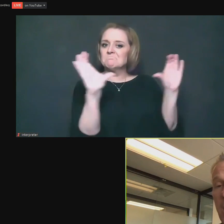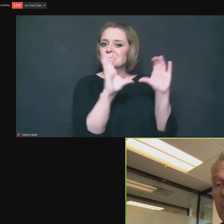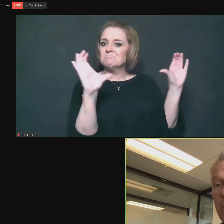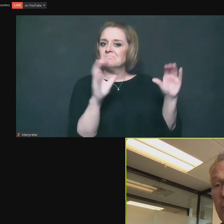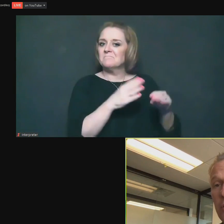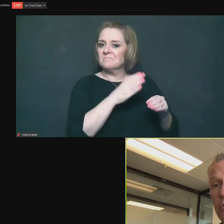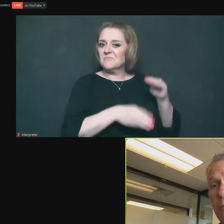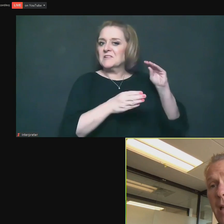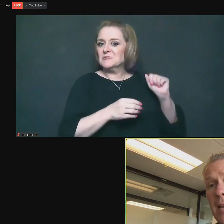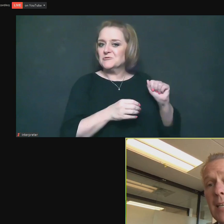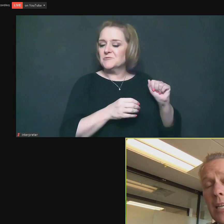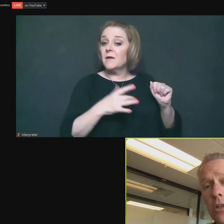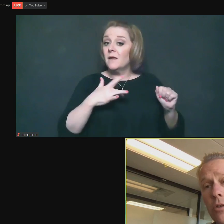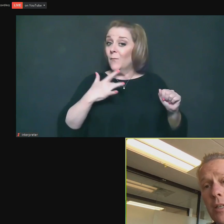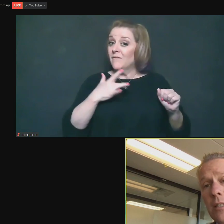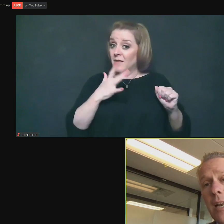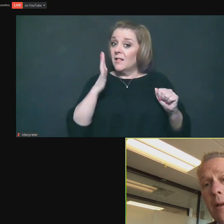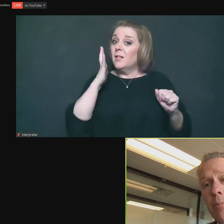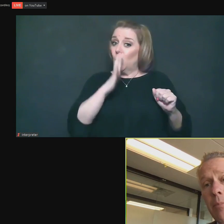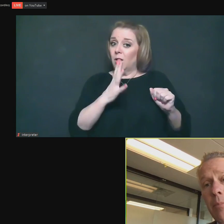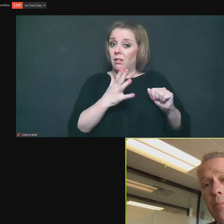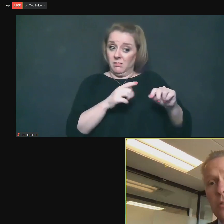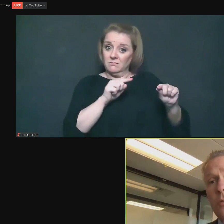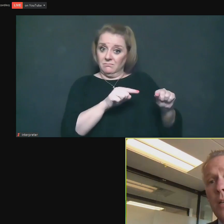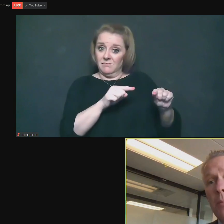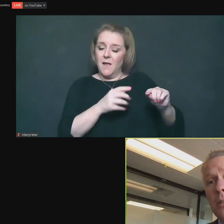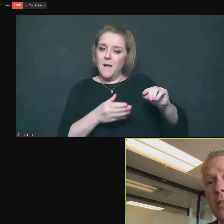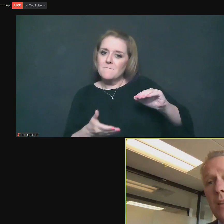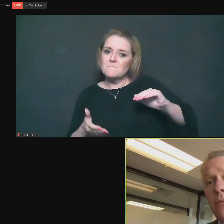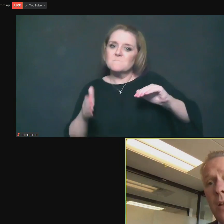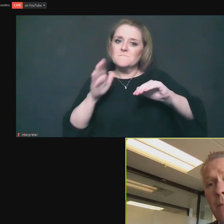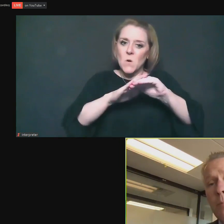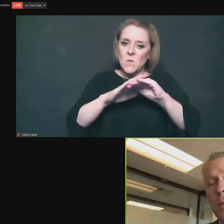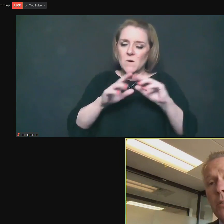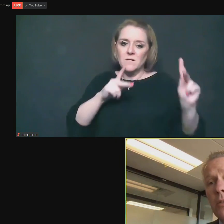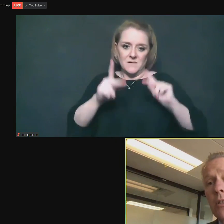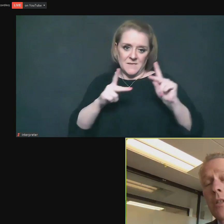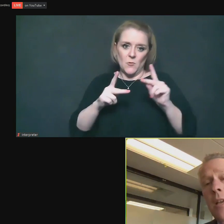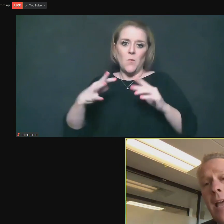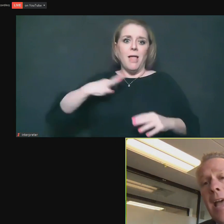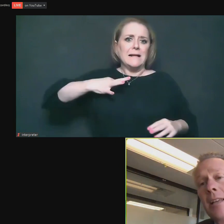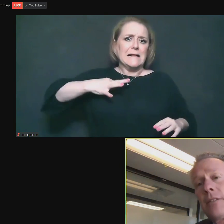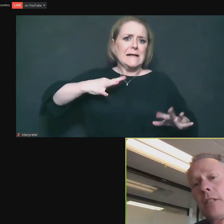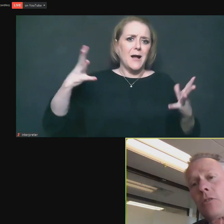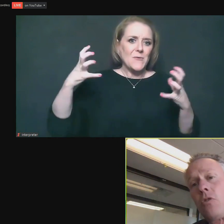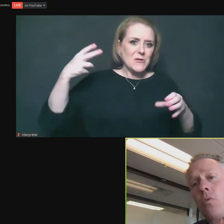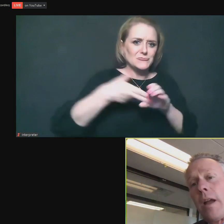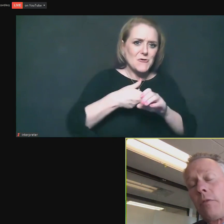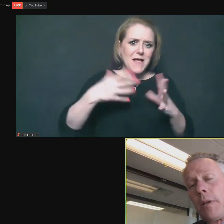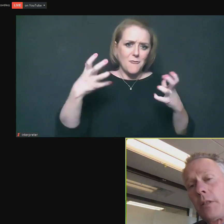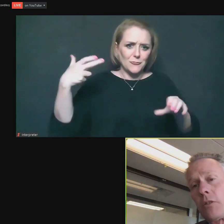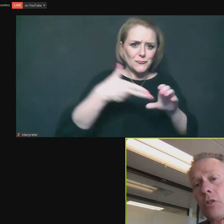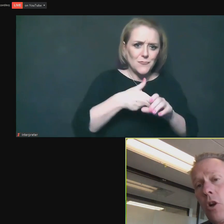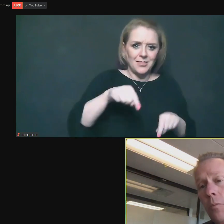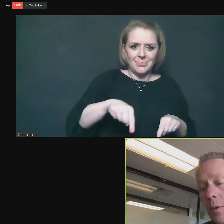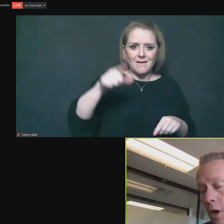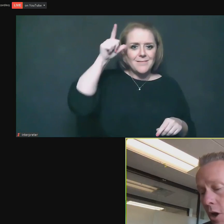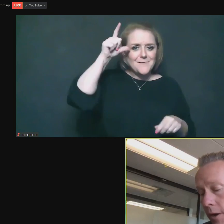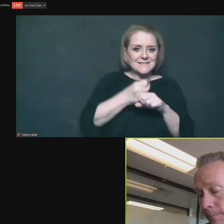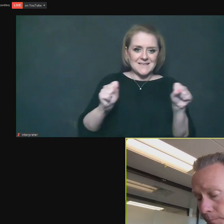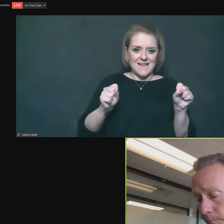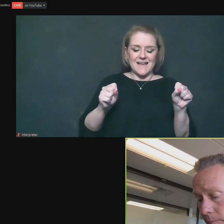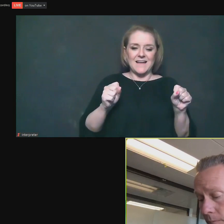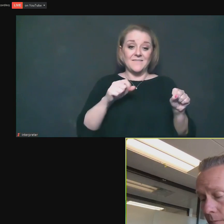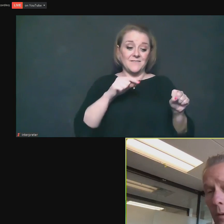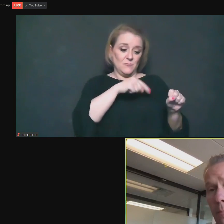be another dramatic increase in applications for Lubbock Safe businesses as this new wave of businesses open